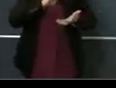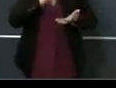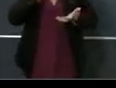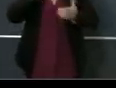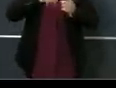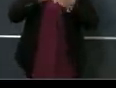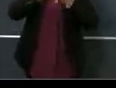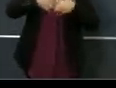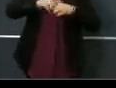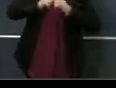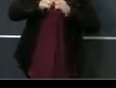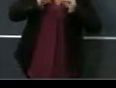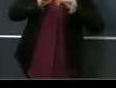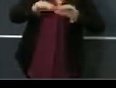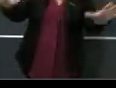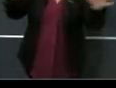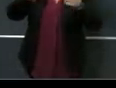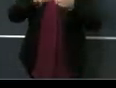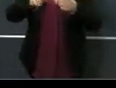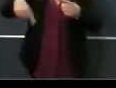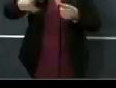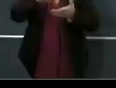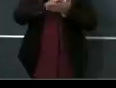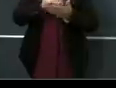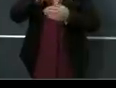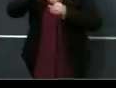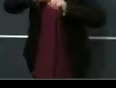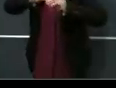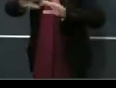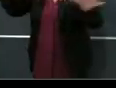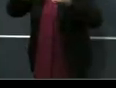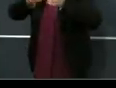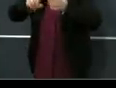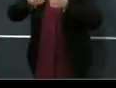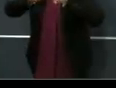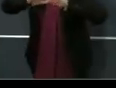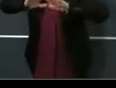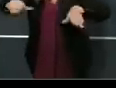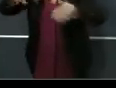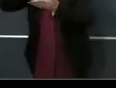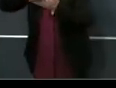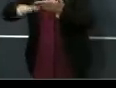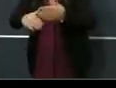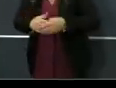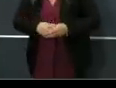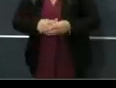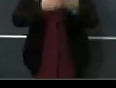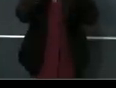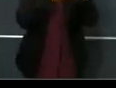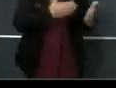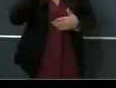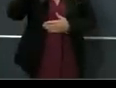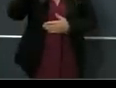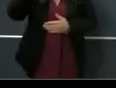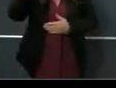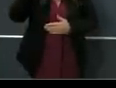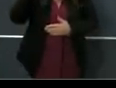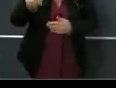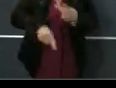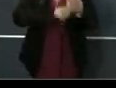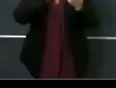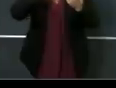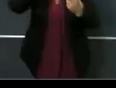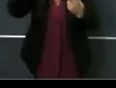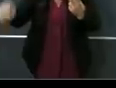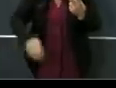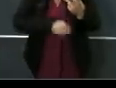districts and to the hands of our students. A grateful set of thanks to our foundations, our companies and individuals